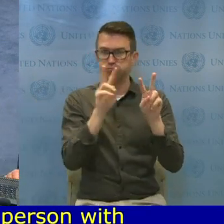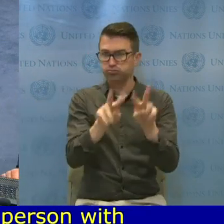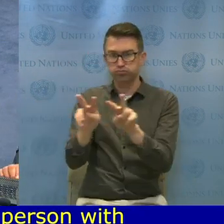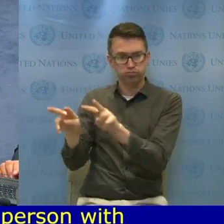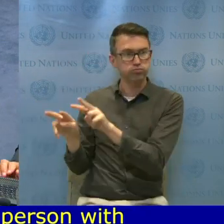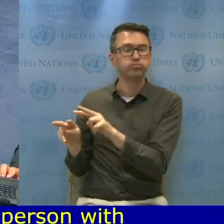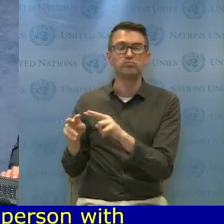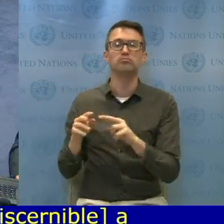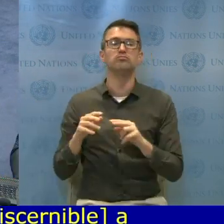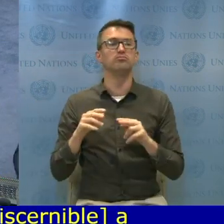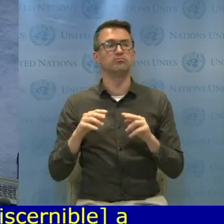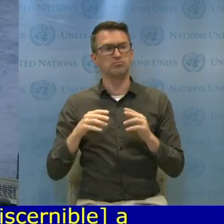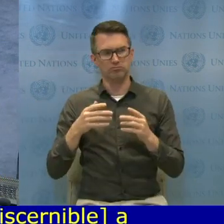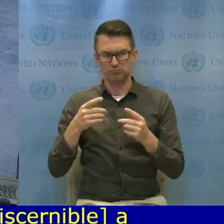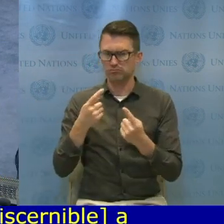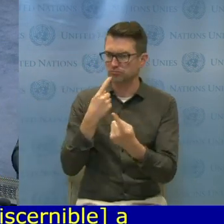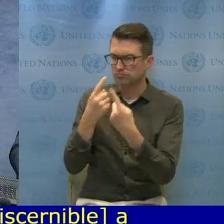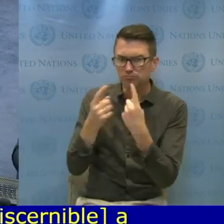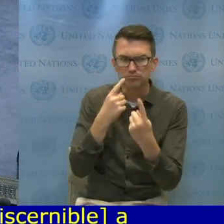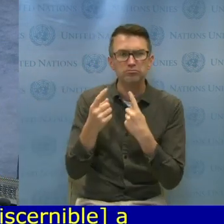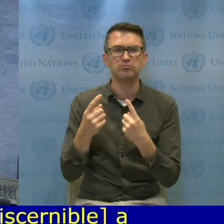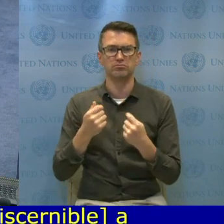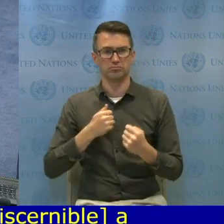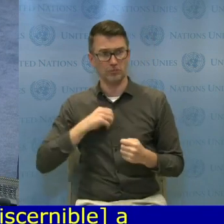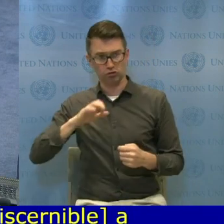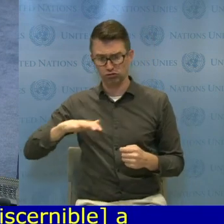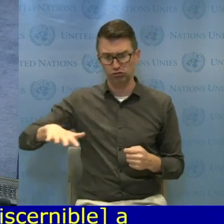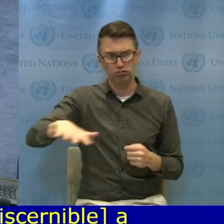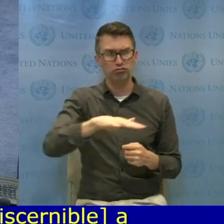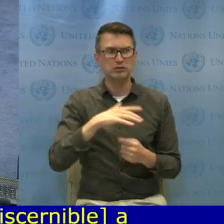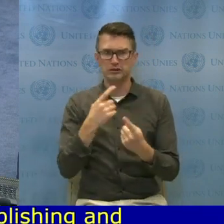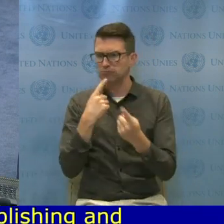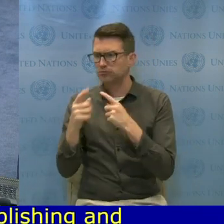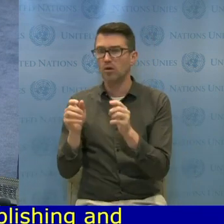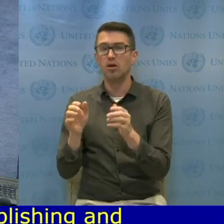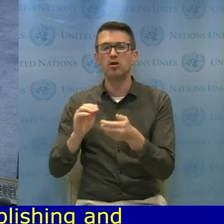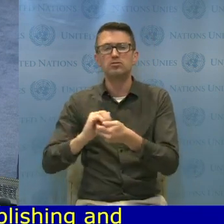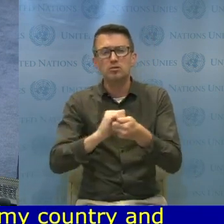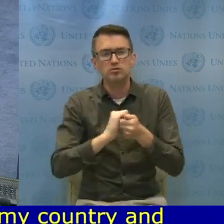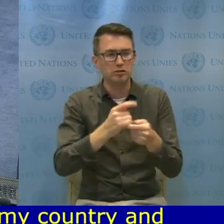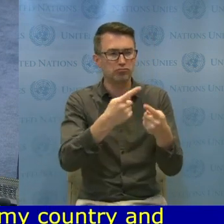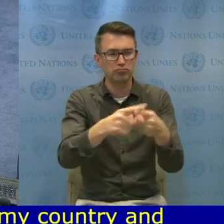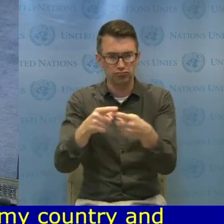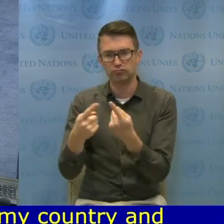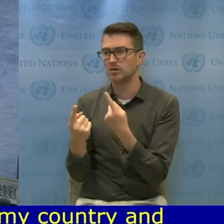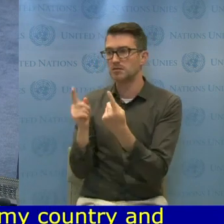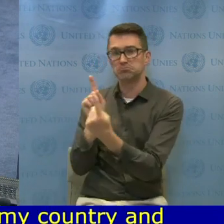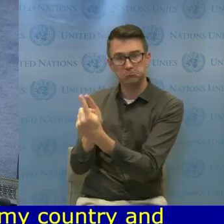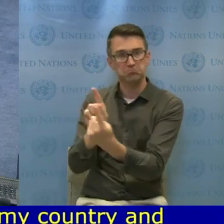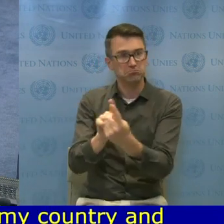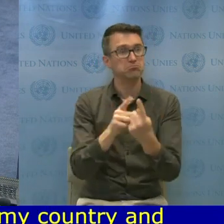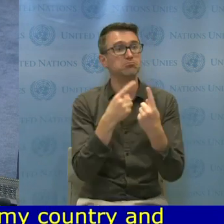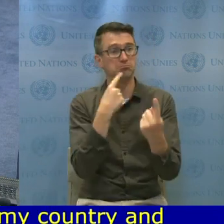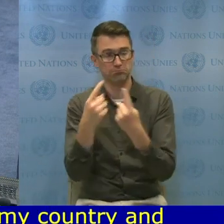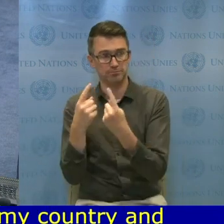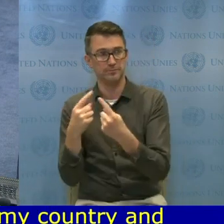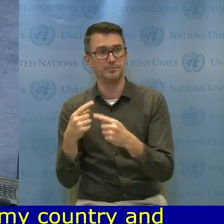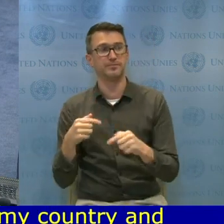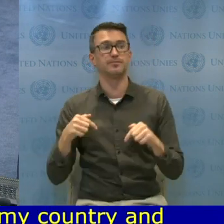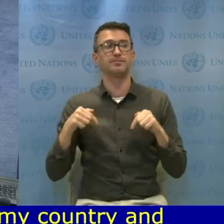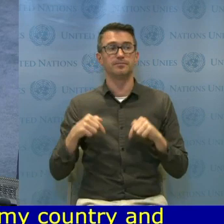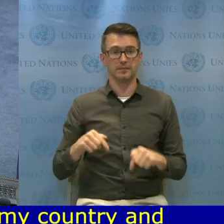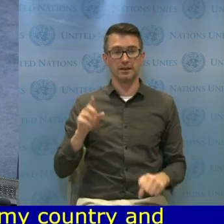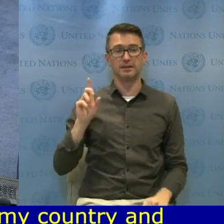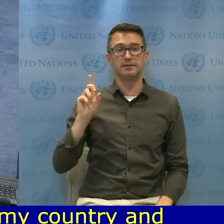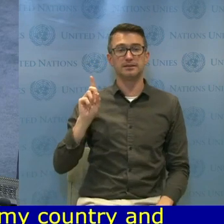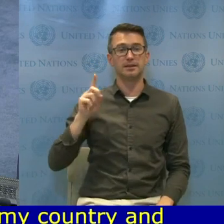organizations. DPRK is making every effort to consolidate the material foundation of the socialism by concentrating all